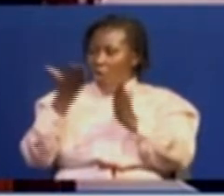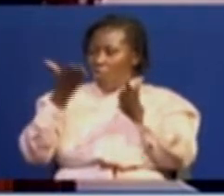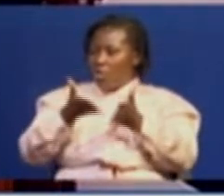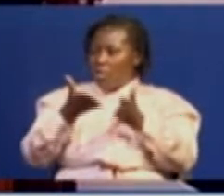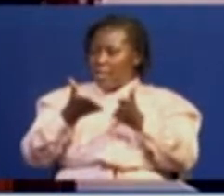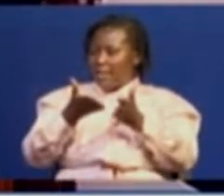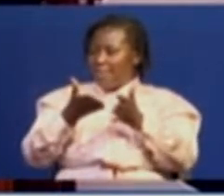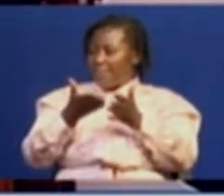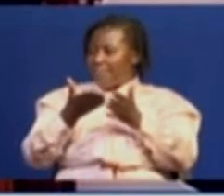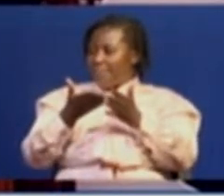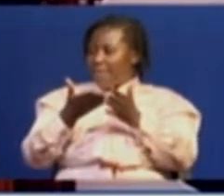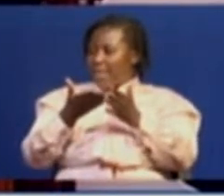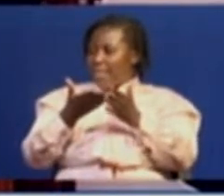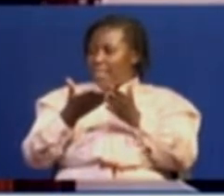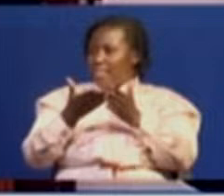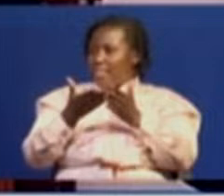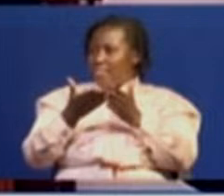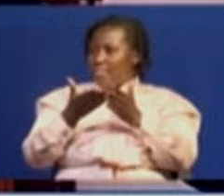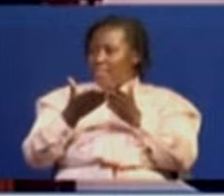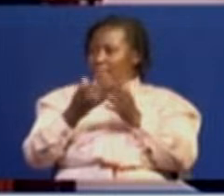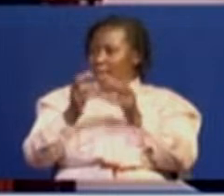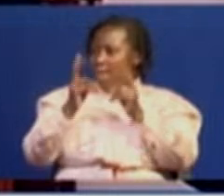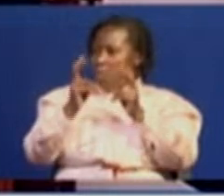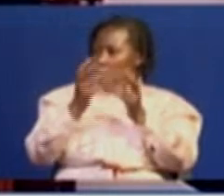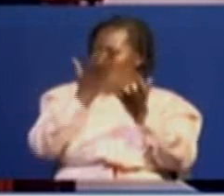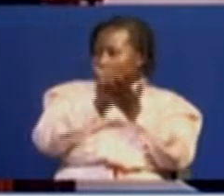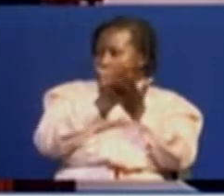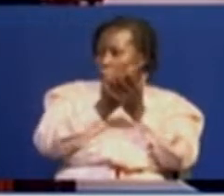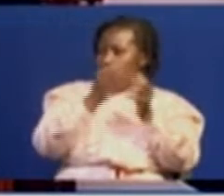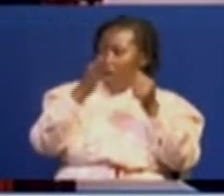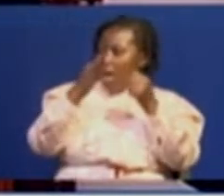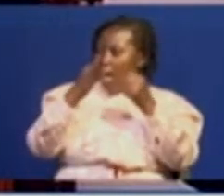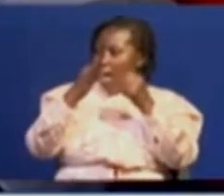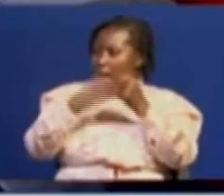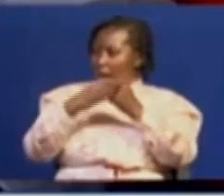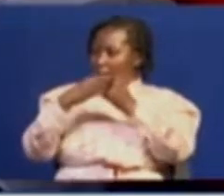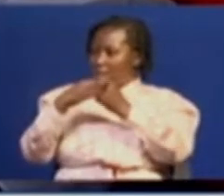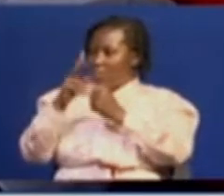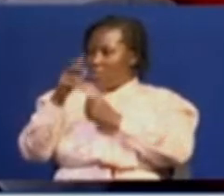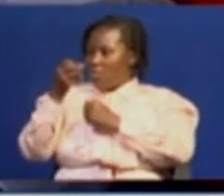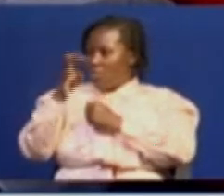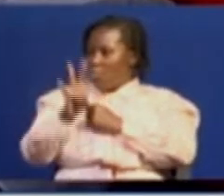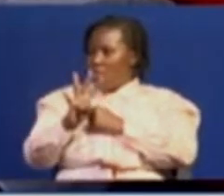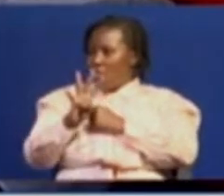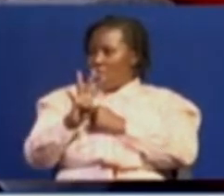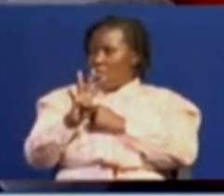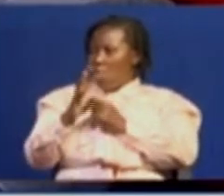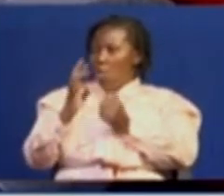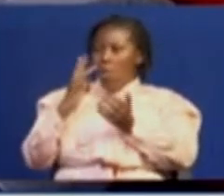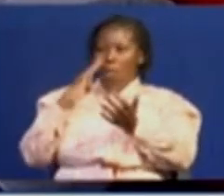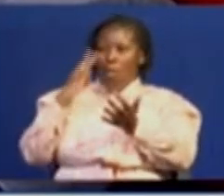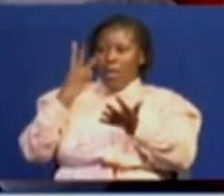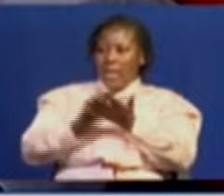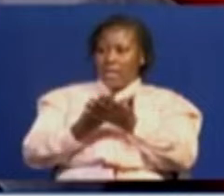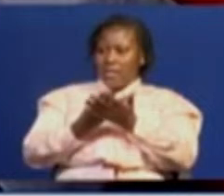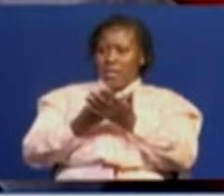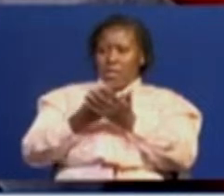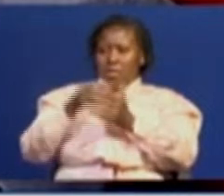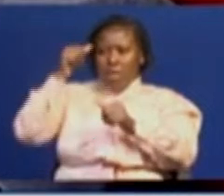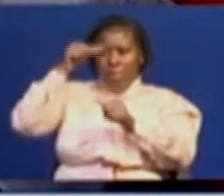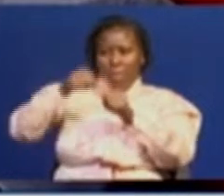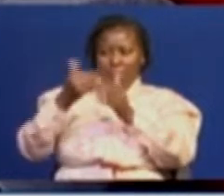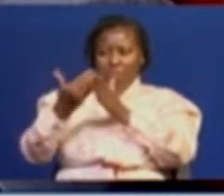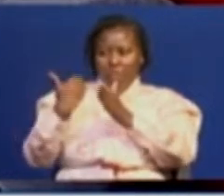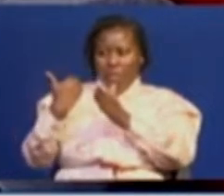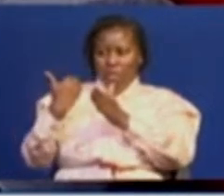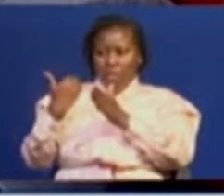preparation of this charge sheet on 8th of August 2024. Witness, you recall